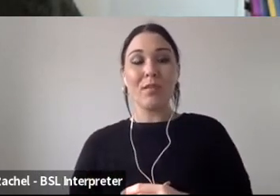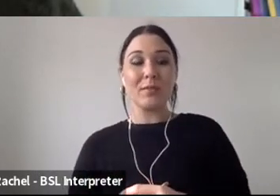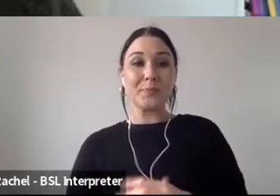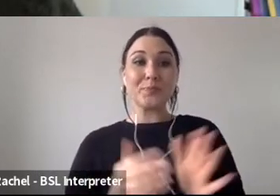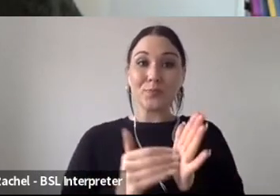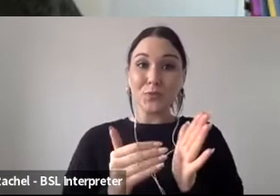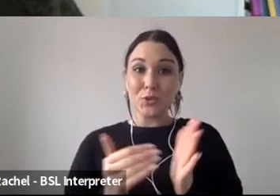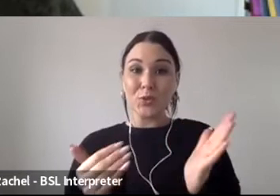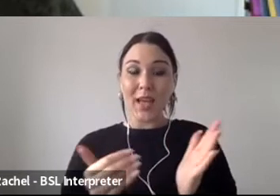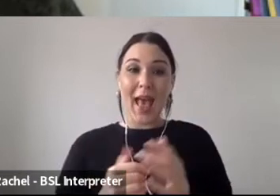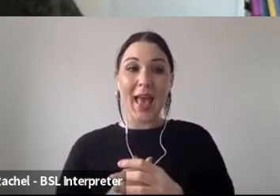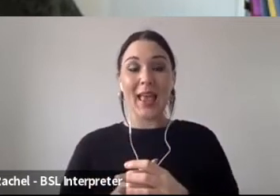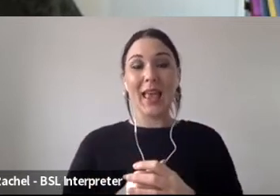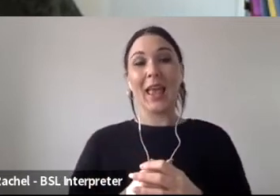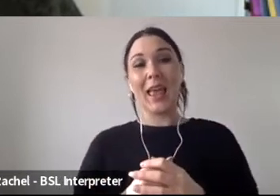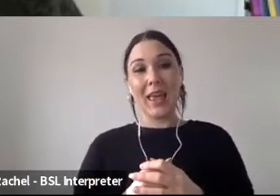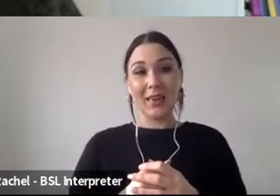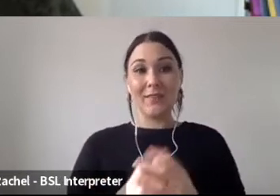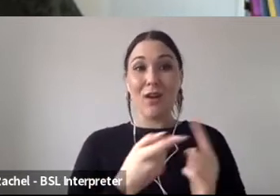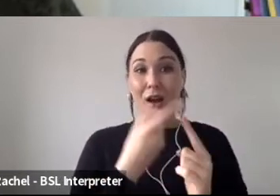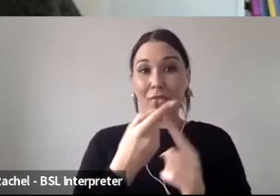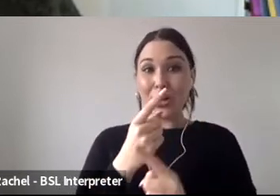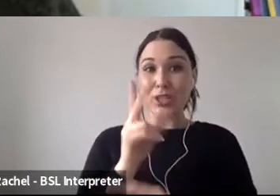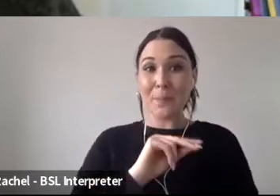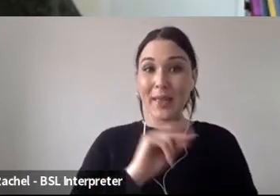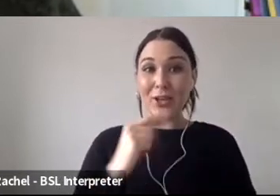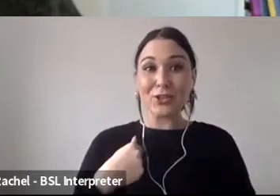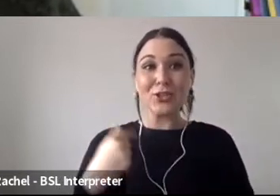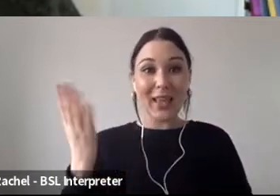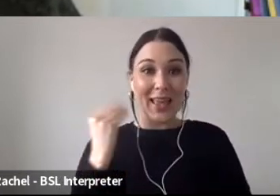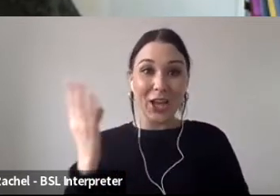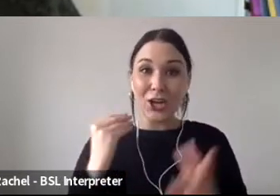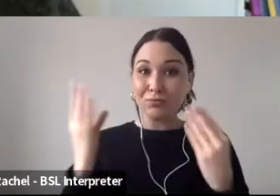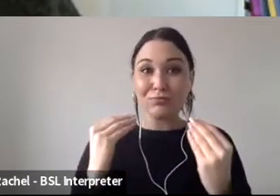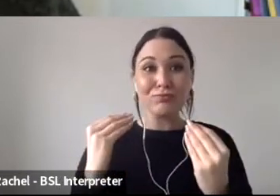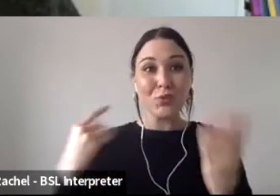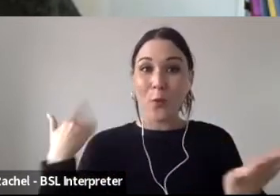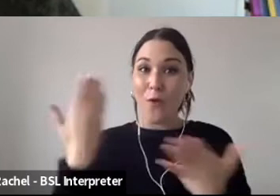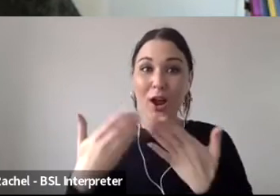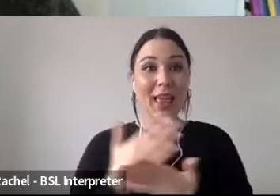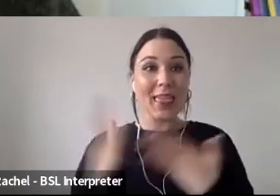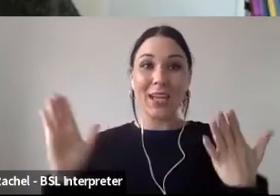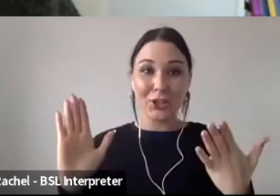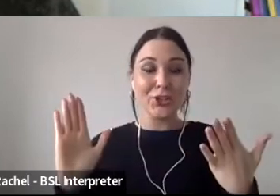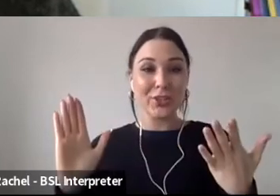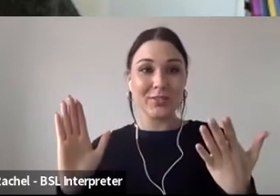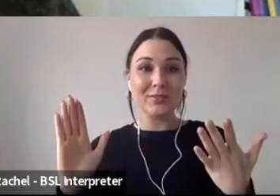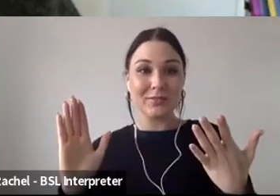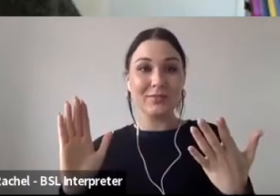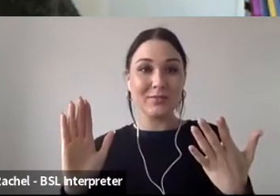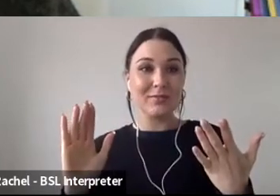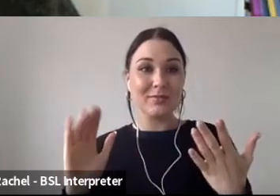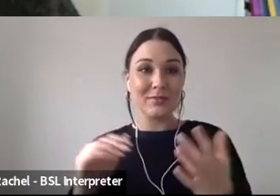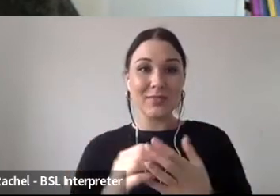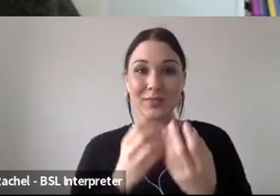today, all the other speakers I've been able to hear so far very clearly. Is tribute